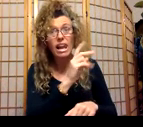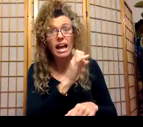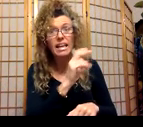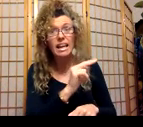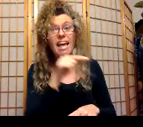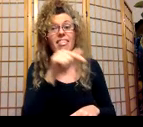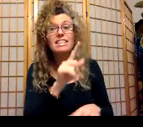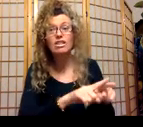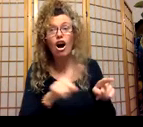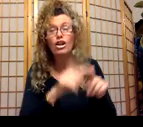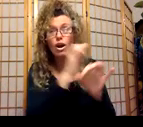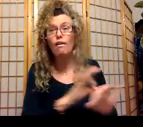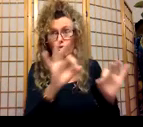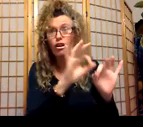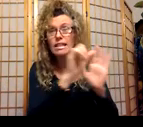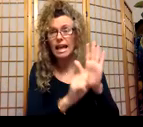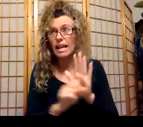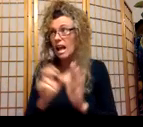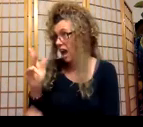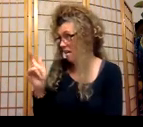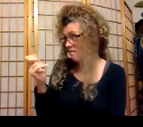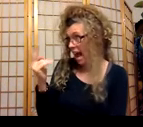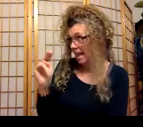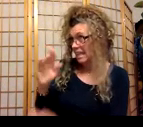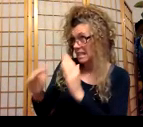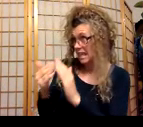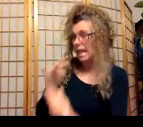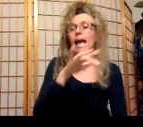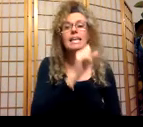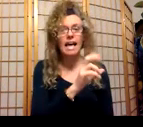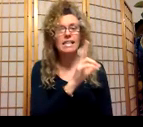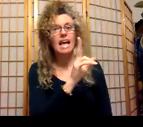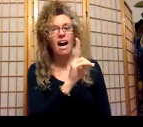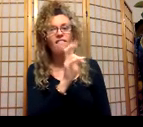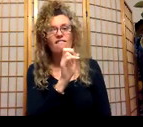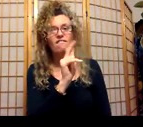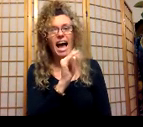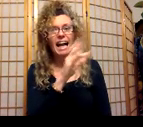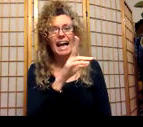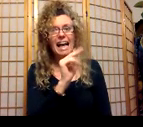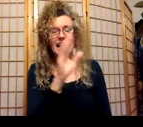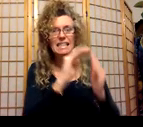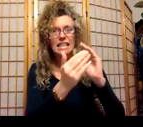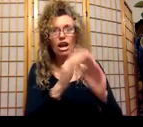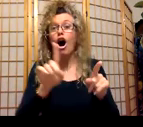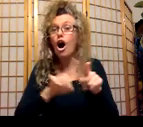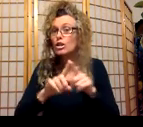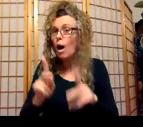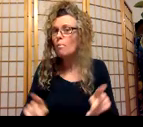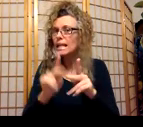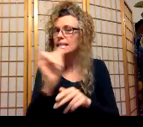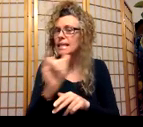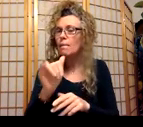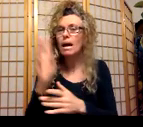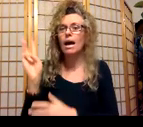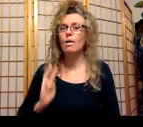free state. As in Vatican City? Yes, Vatican City. There is also such a place in Washington. There